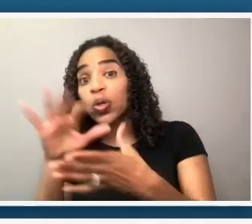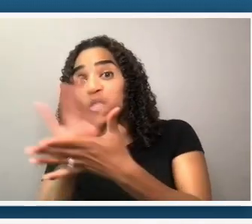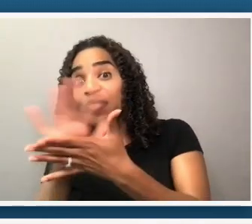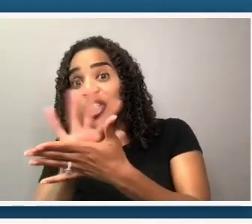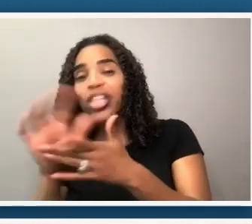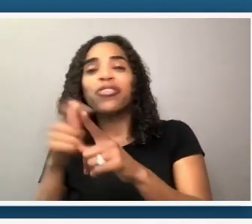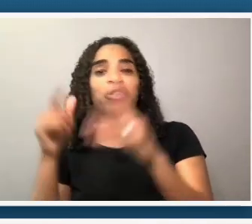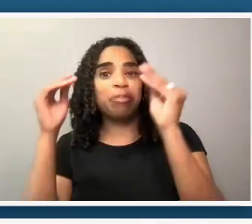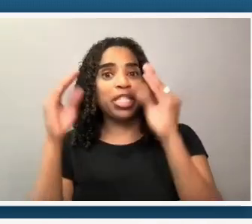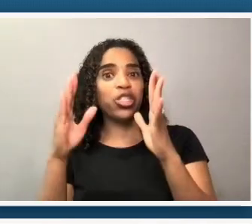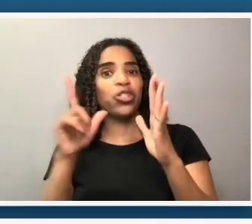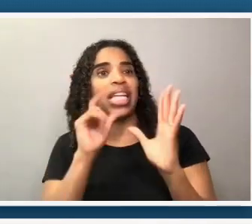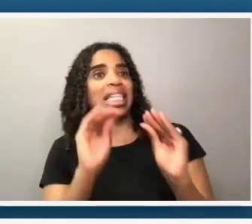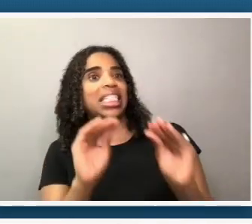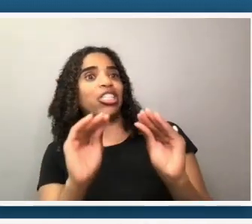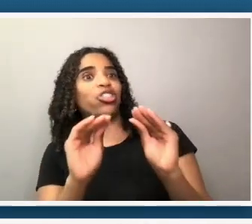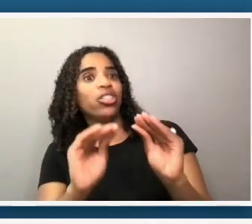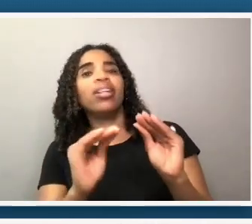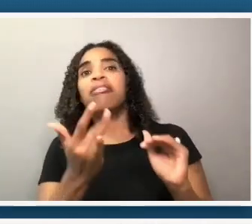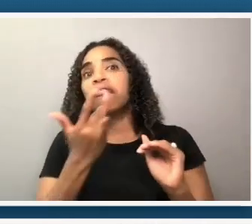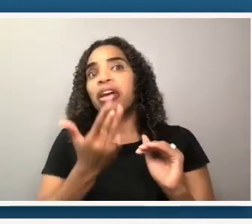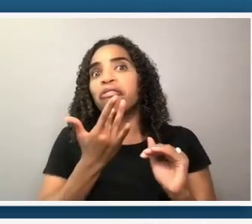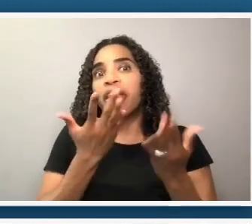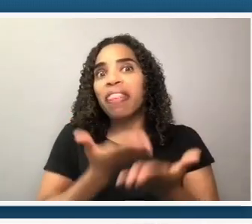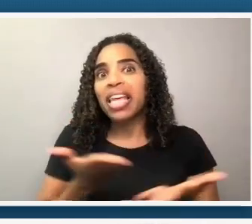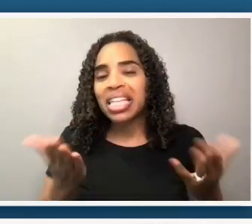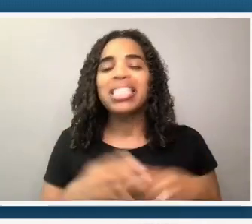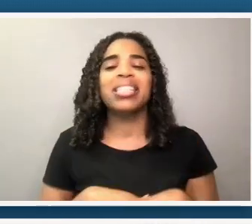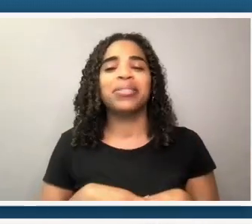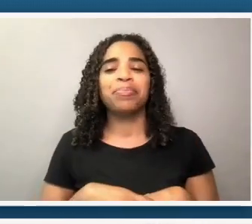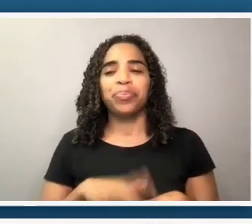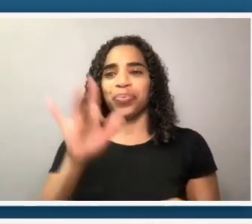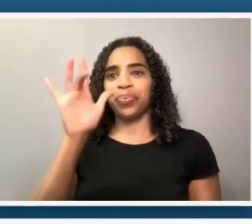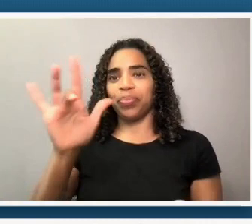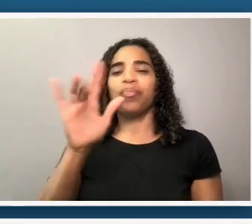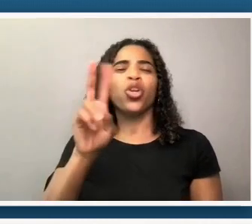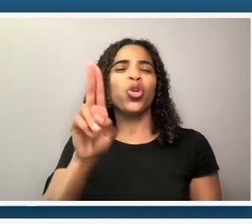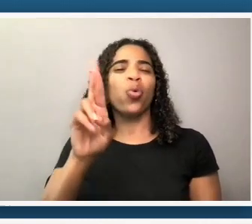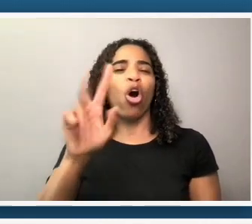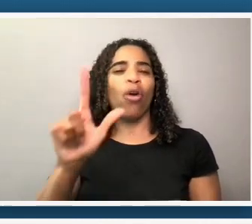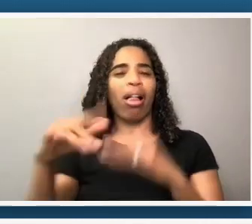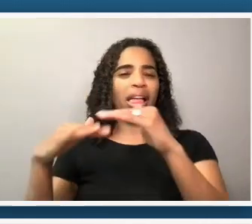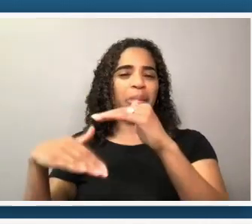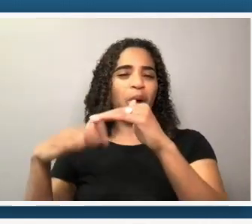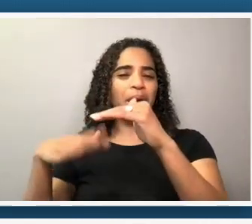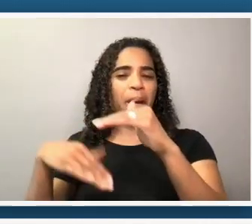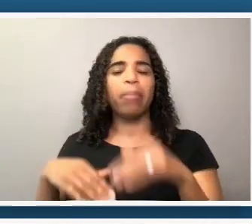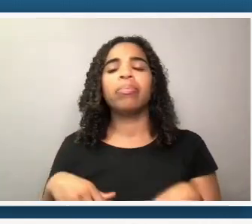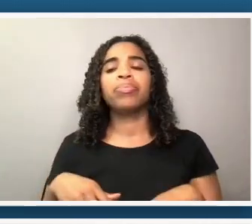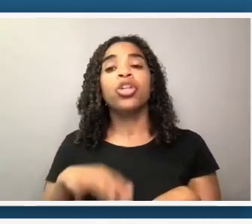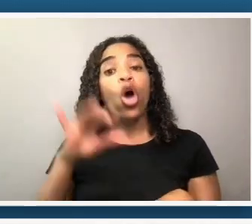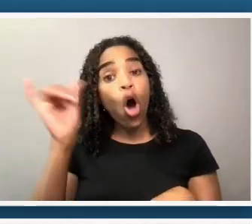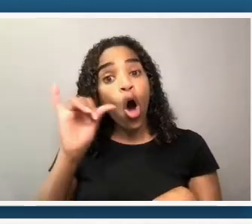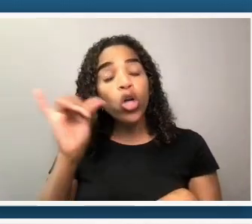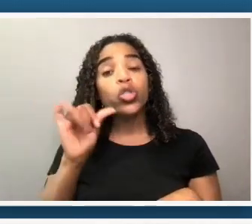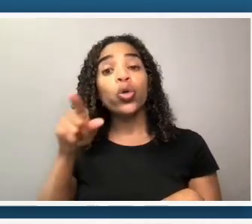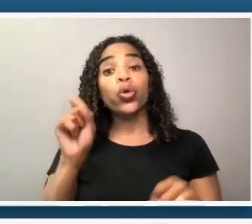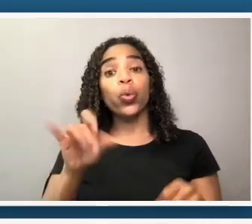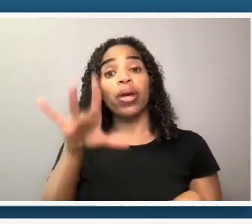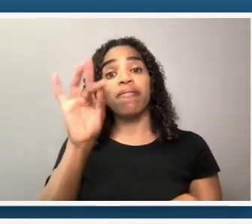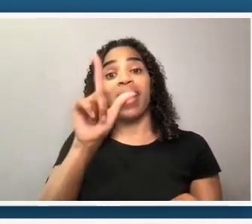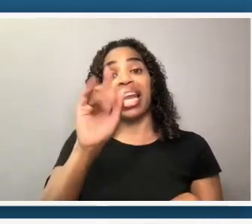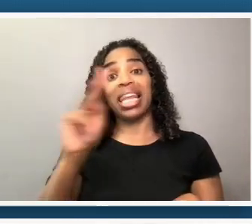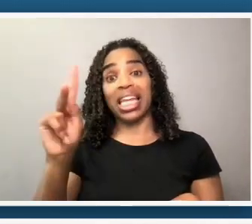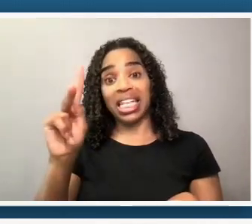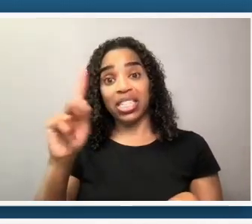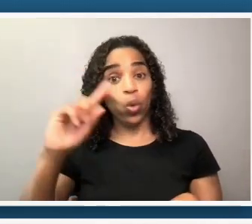their favorite teaching techniques. The URL for this page is shown here at the bottom of the slide, but you'll also find links to this page at the bottom